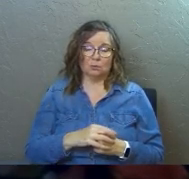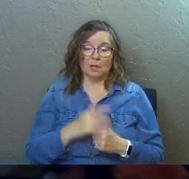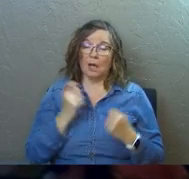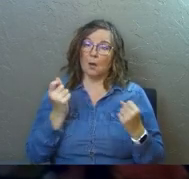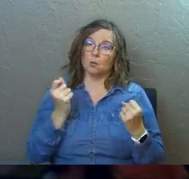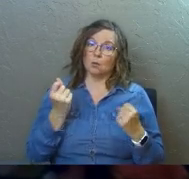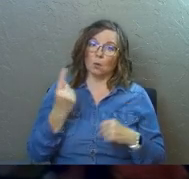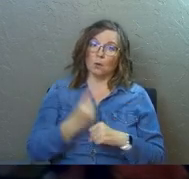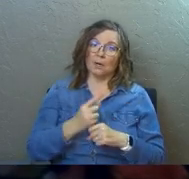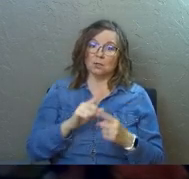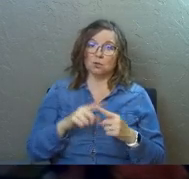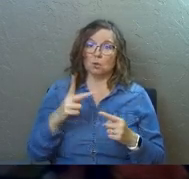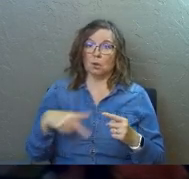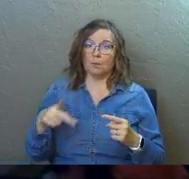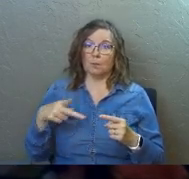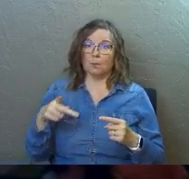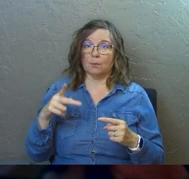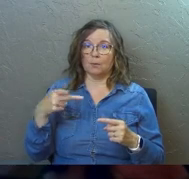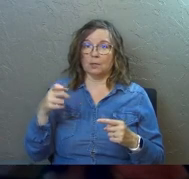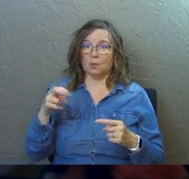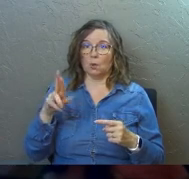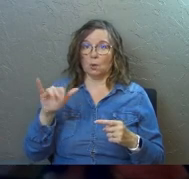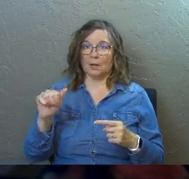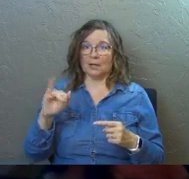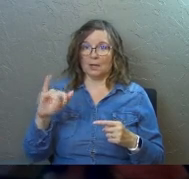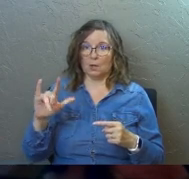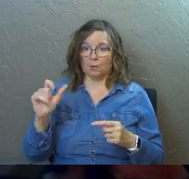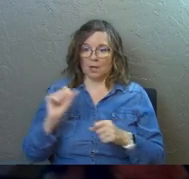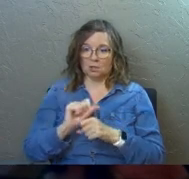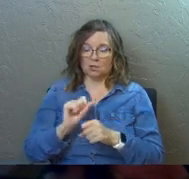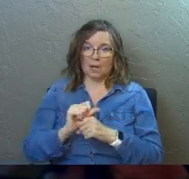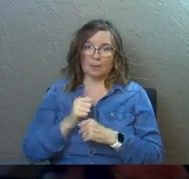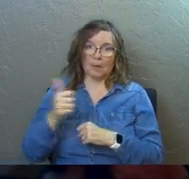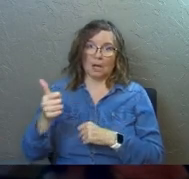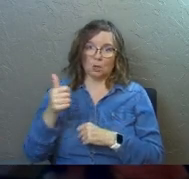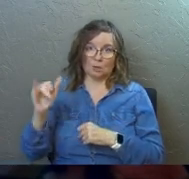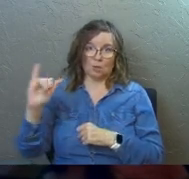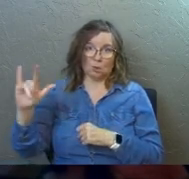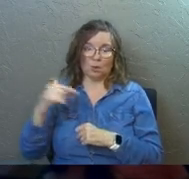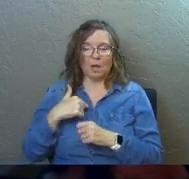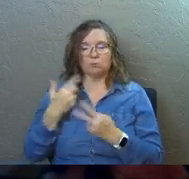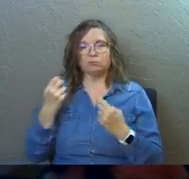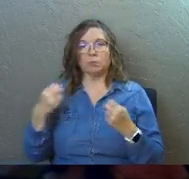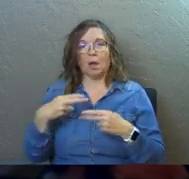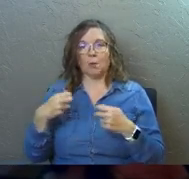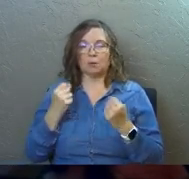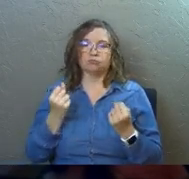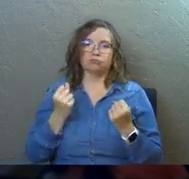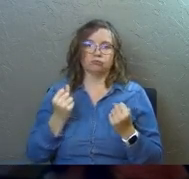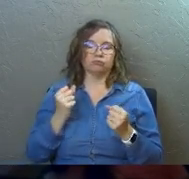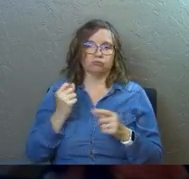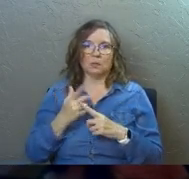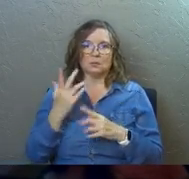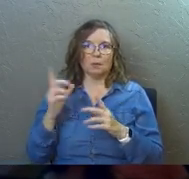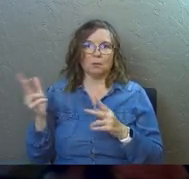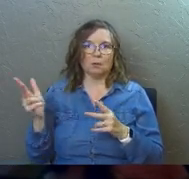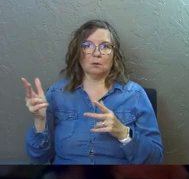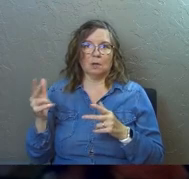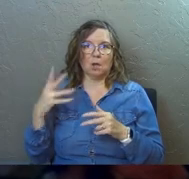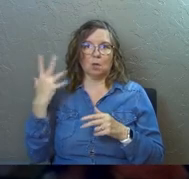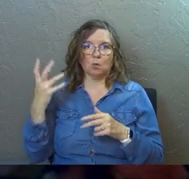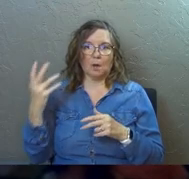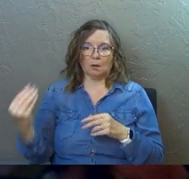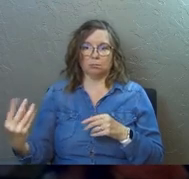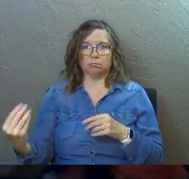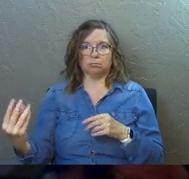I was driving one day to Peoria, Illinois, to where my job was. I was on my commute, and I was on the highway, and all of a sudden somebody came on the